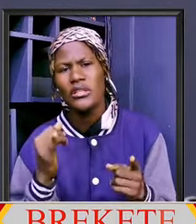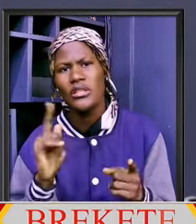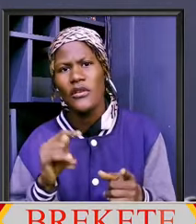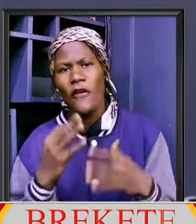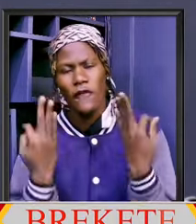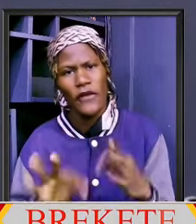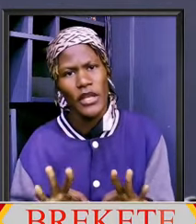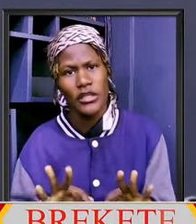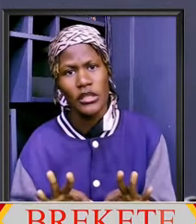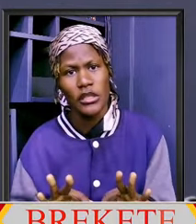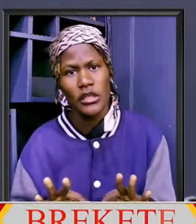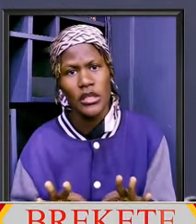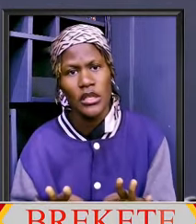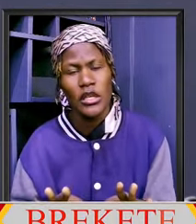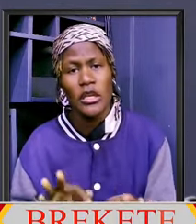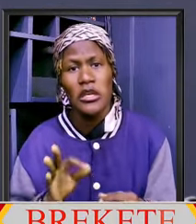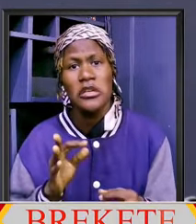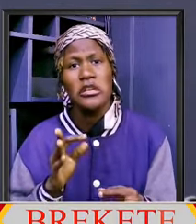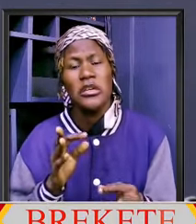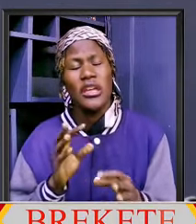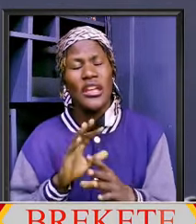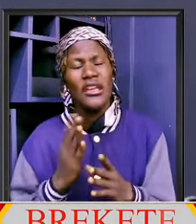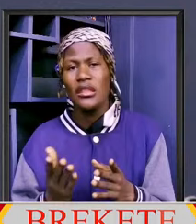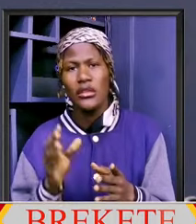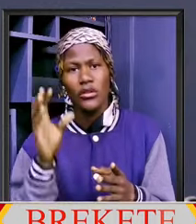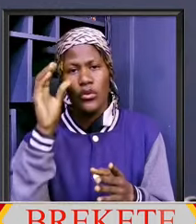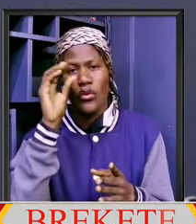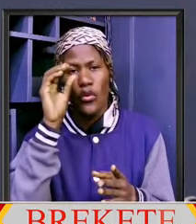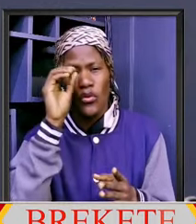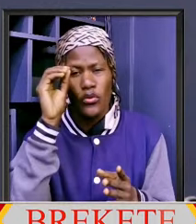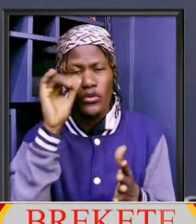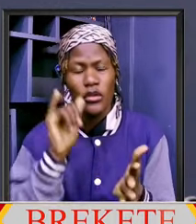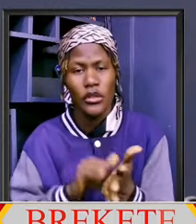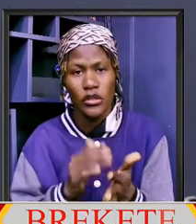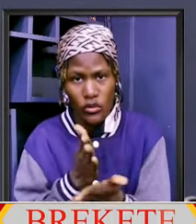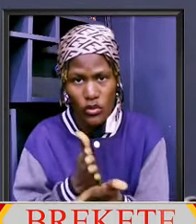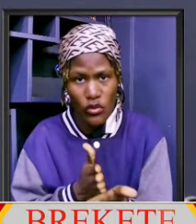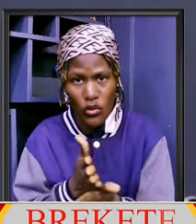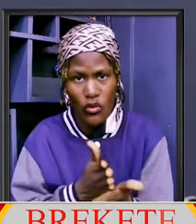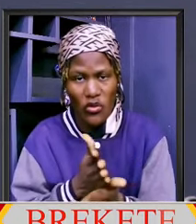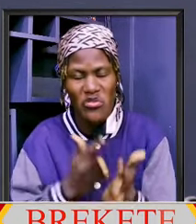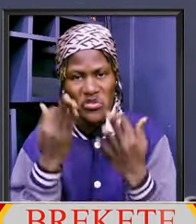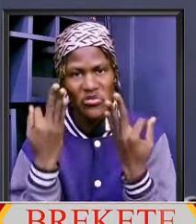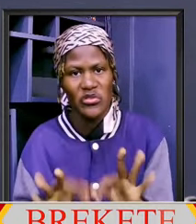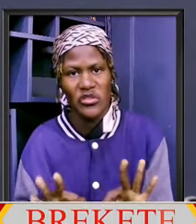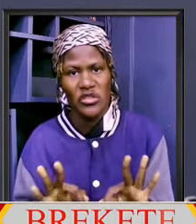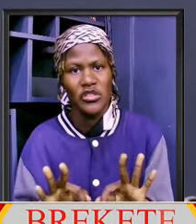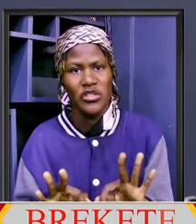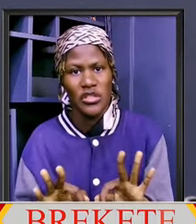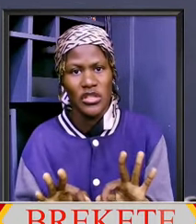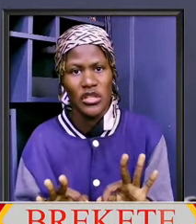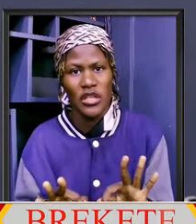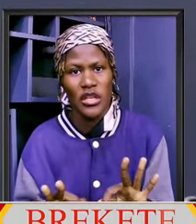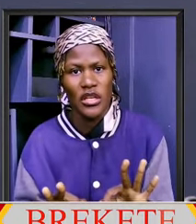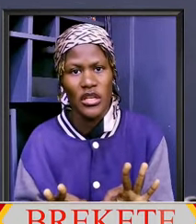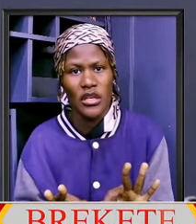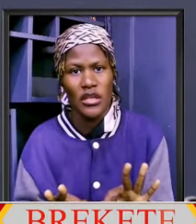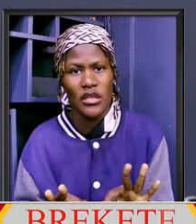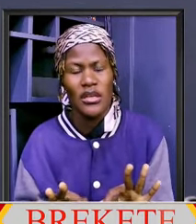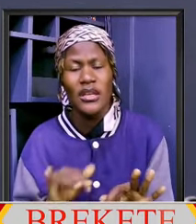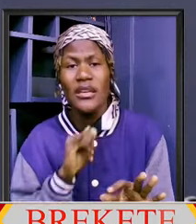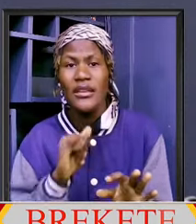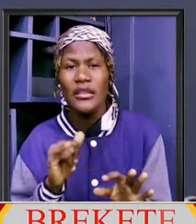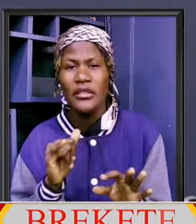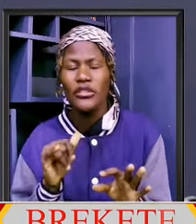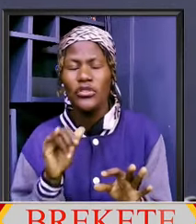The advice be say any onion where you cut, finish them. I beg. Now poison you they chop when onion done